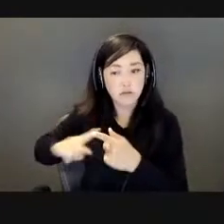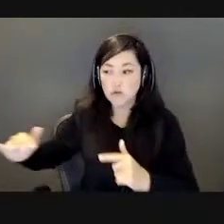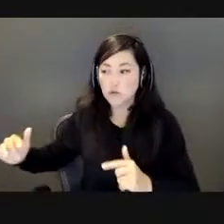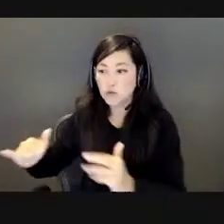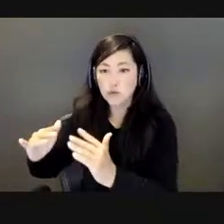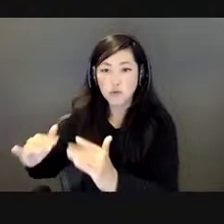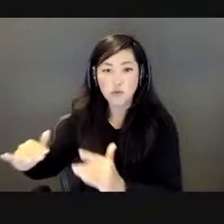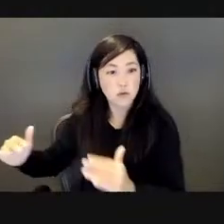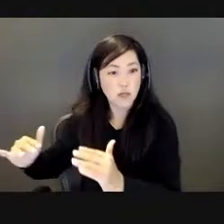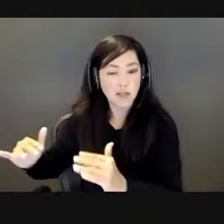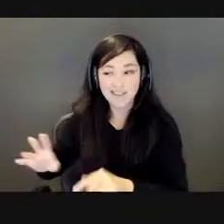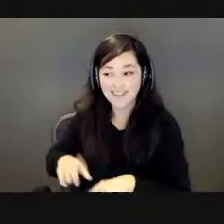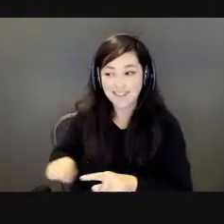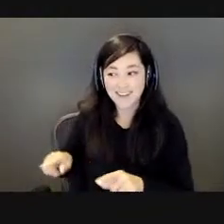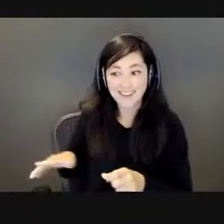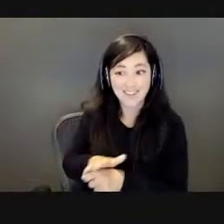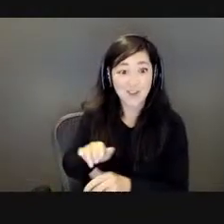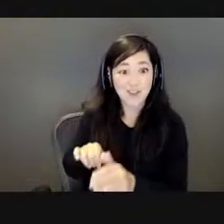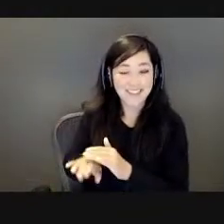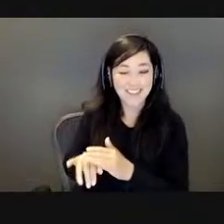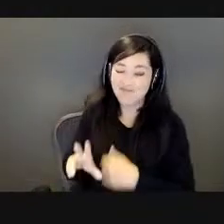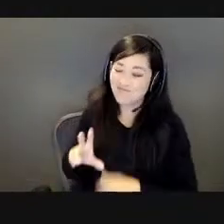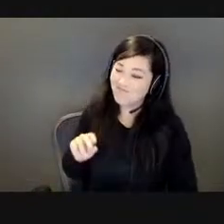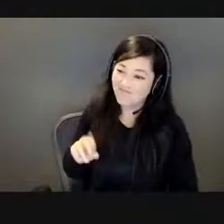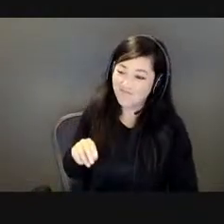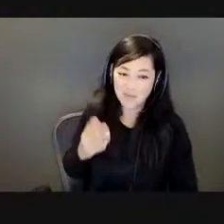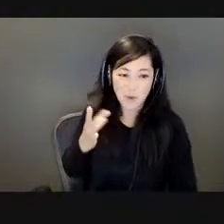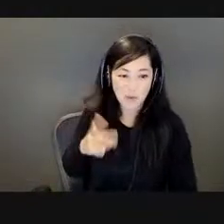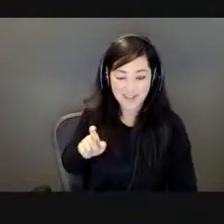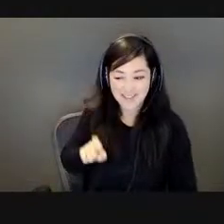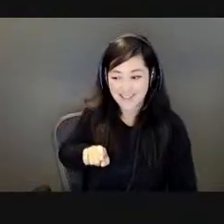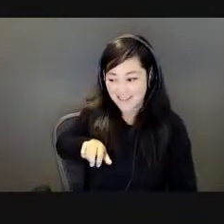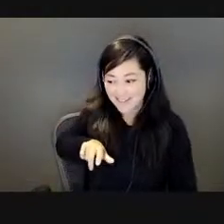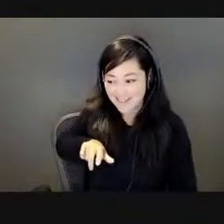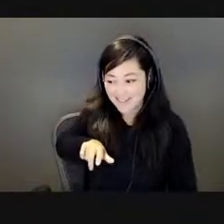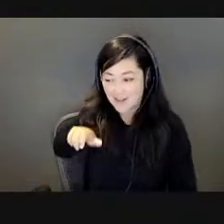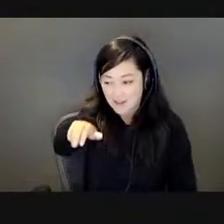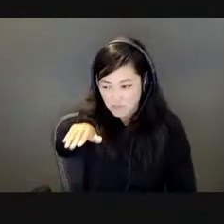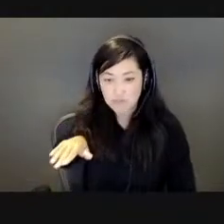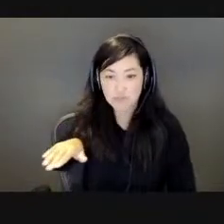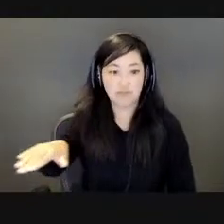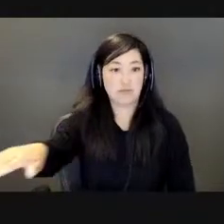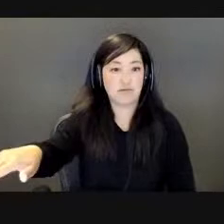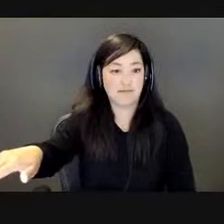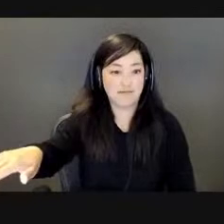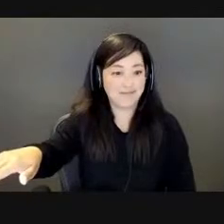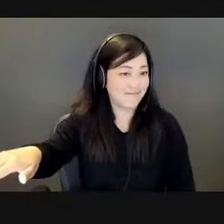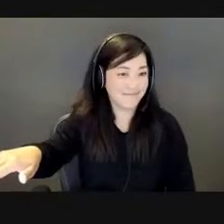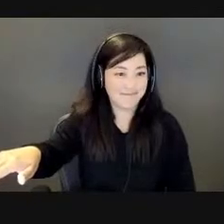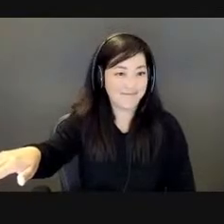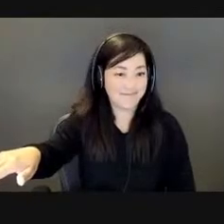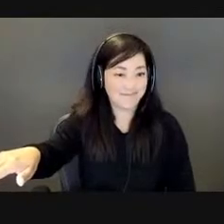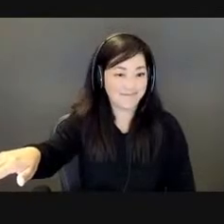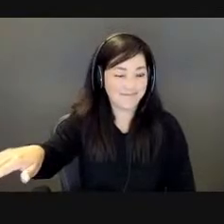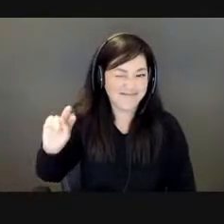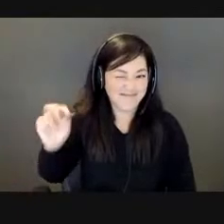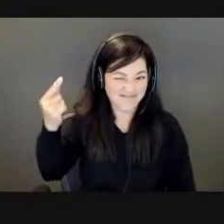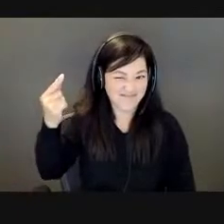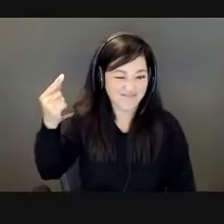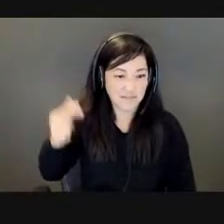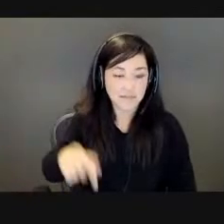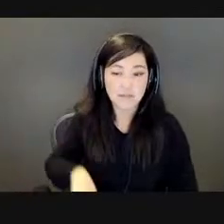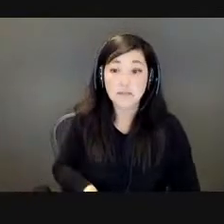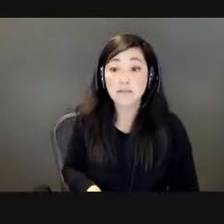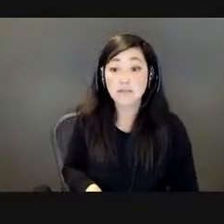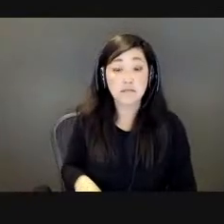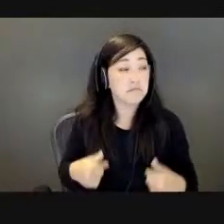but it's not fully accessible. That it did take 1 or 2 steps to get up into it, and luckily, well, I guess I was feeling a bit